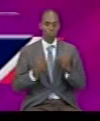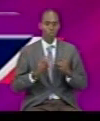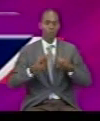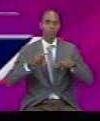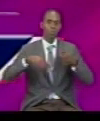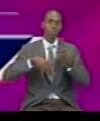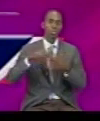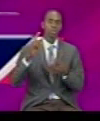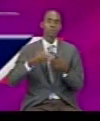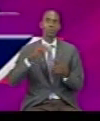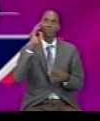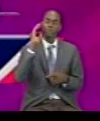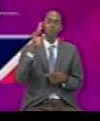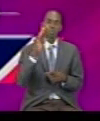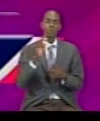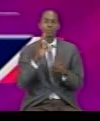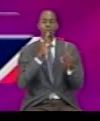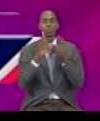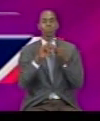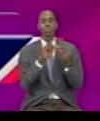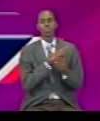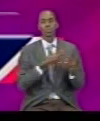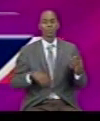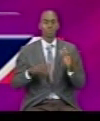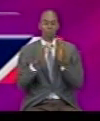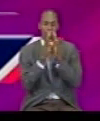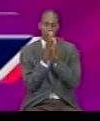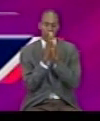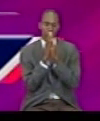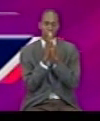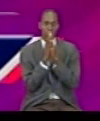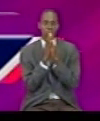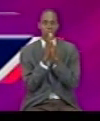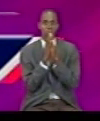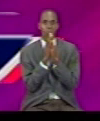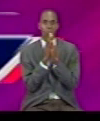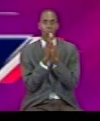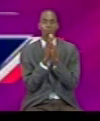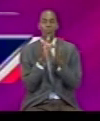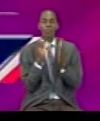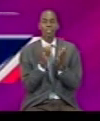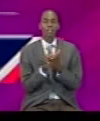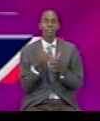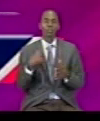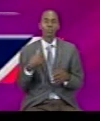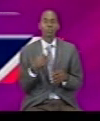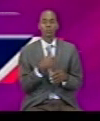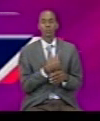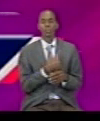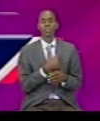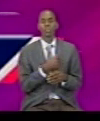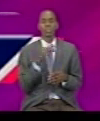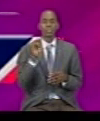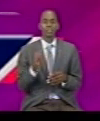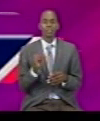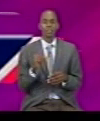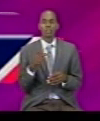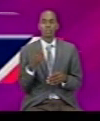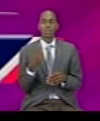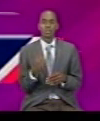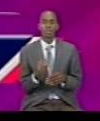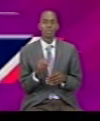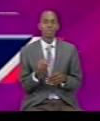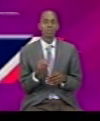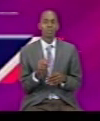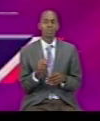Let's pray and talk to the Lord. Let's call upon the Lord that we need the fruit of resemblance. We want to